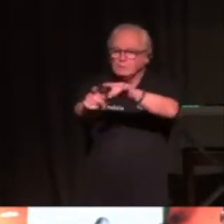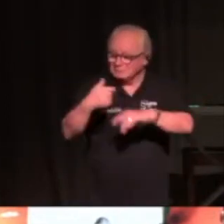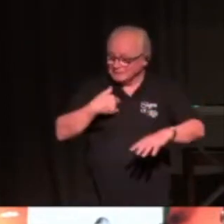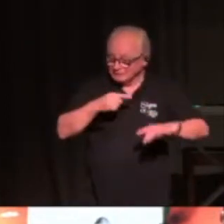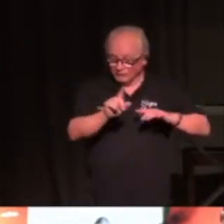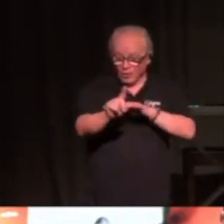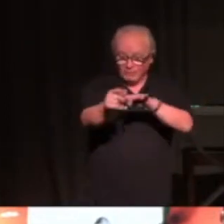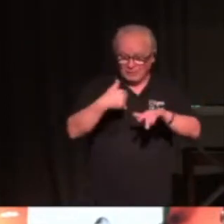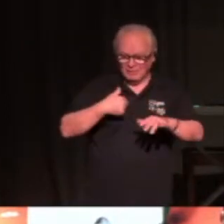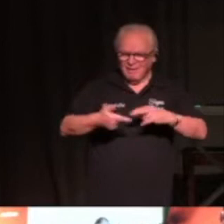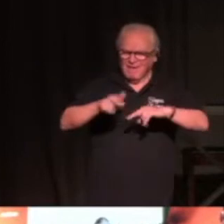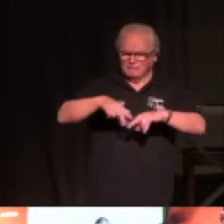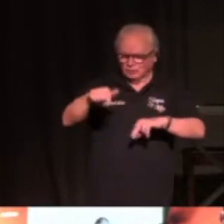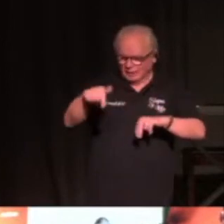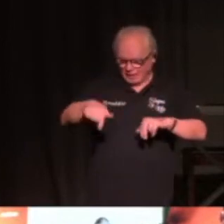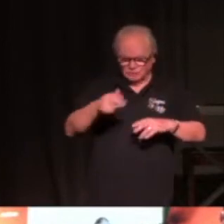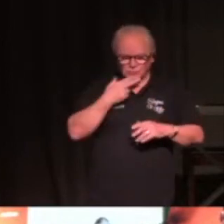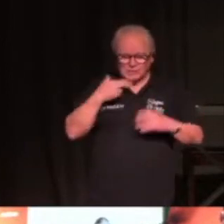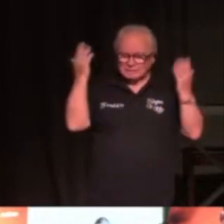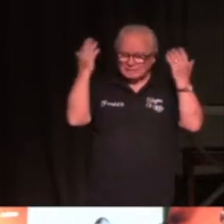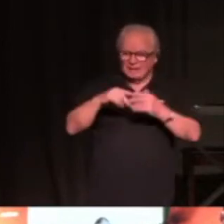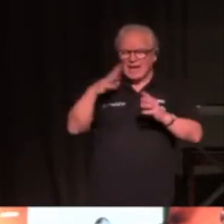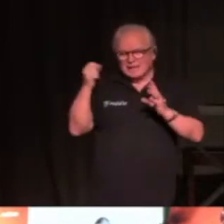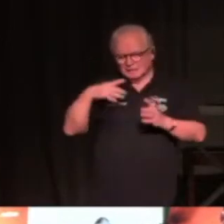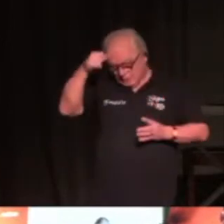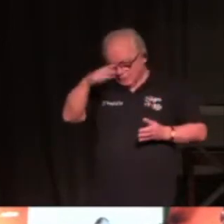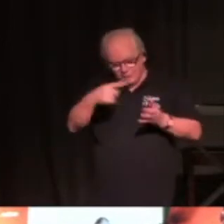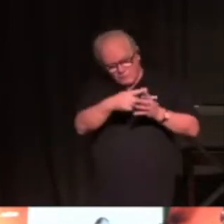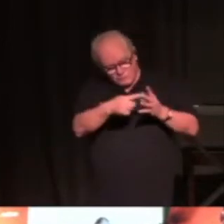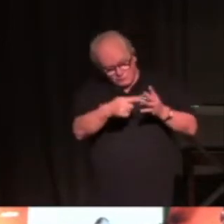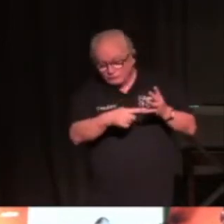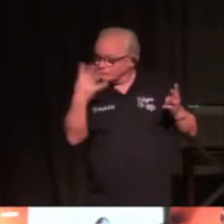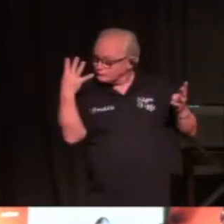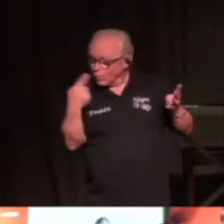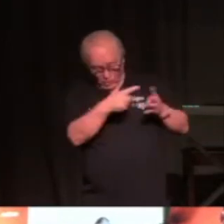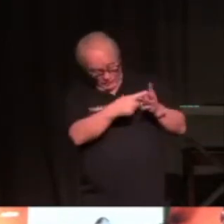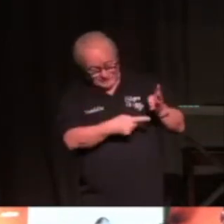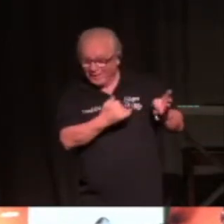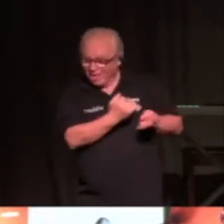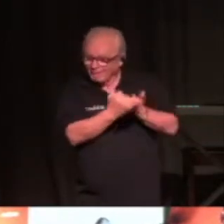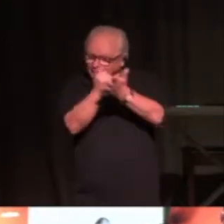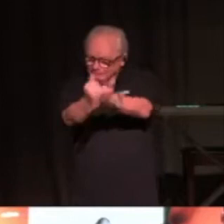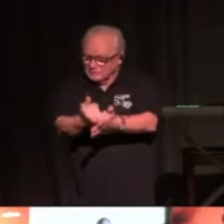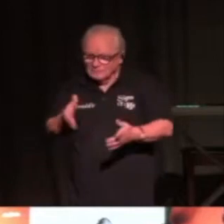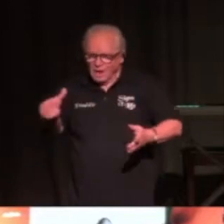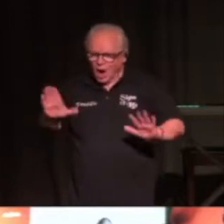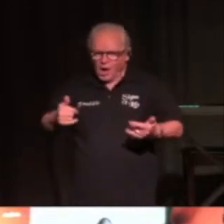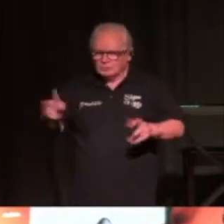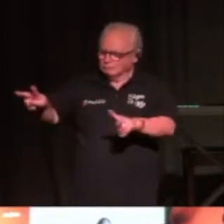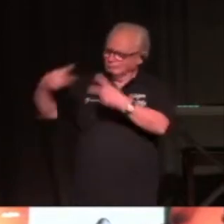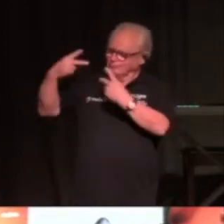you weren't here Wednesday night, I want to give you four things. Where's your pens and papers? I need to give you four things that you will help you to hear God. Number